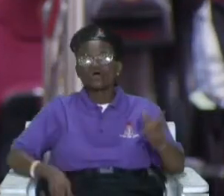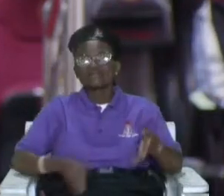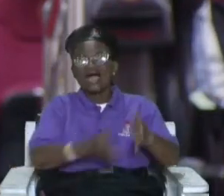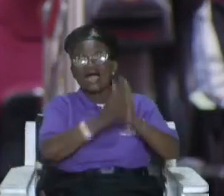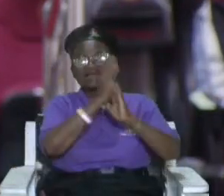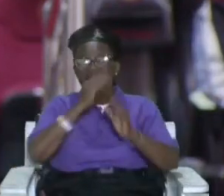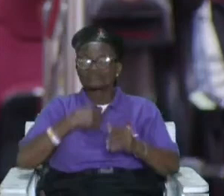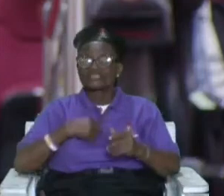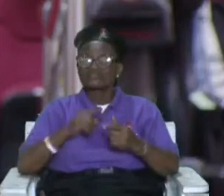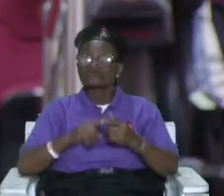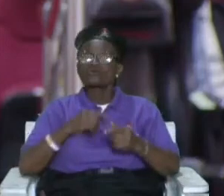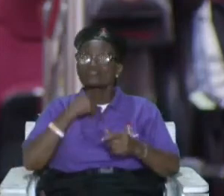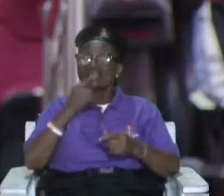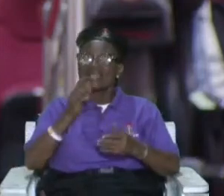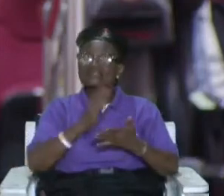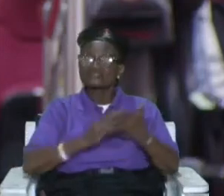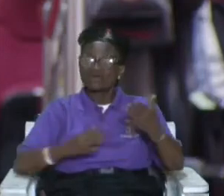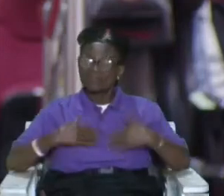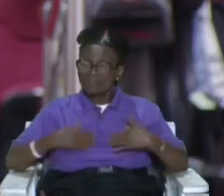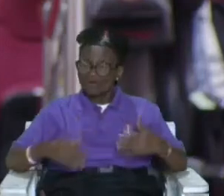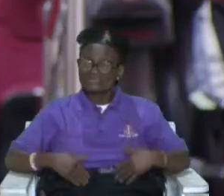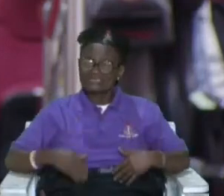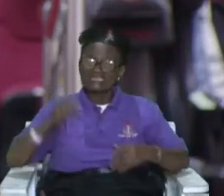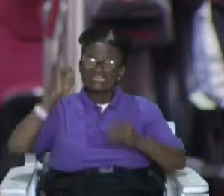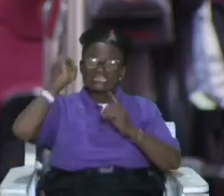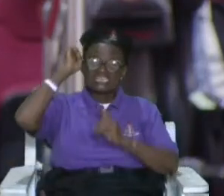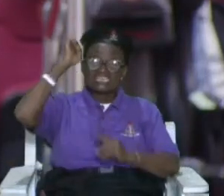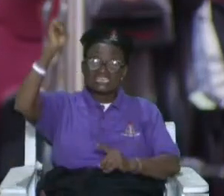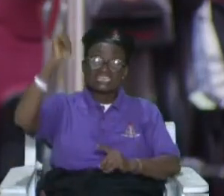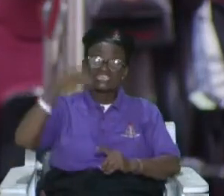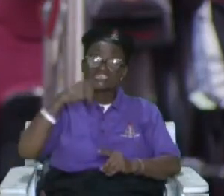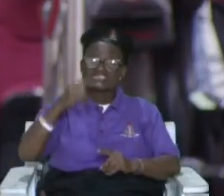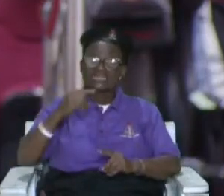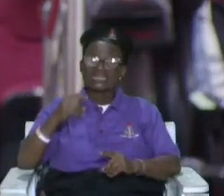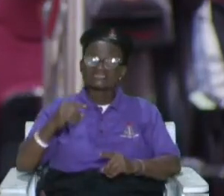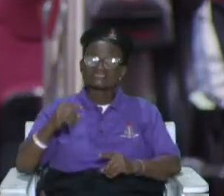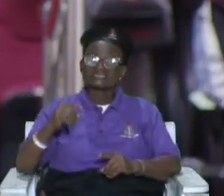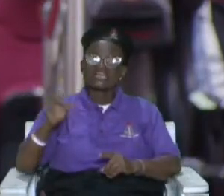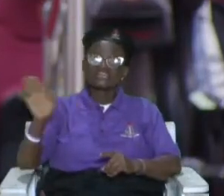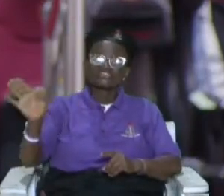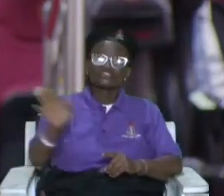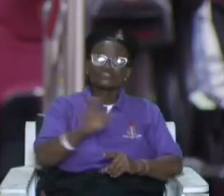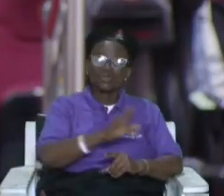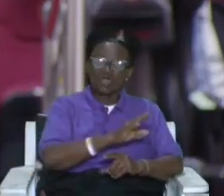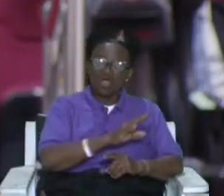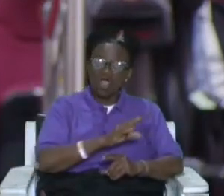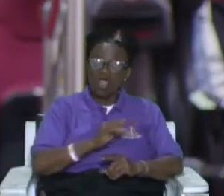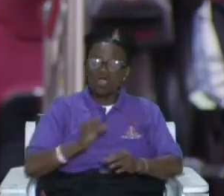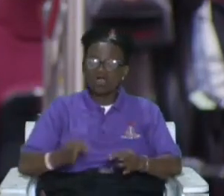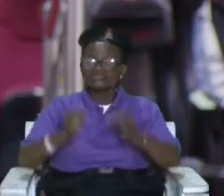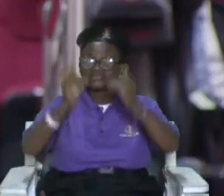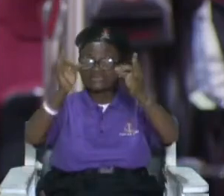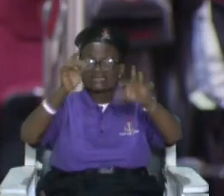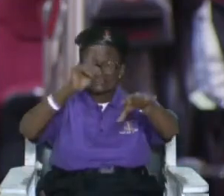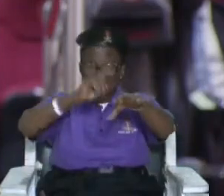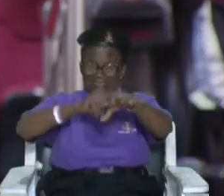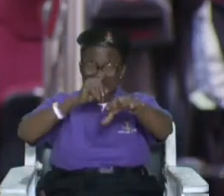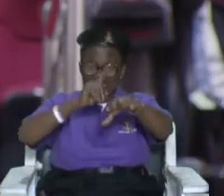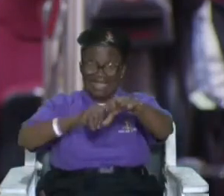somebody, he said, your set time of favor has come.